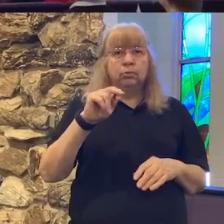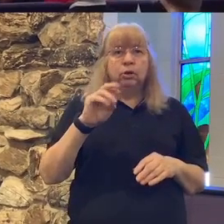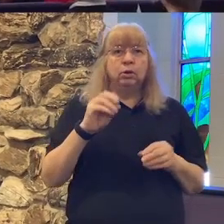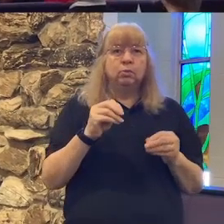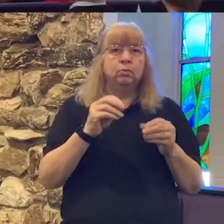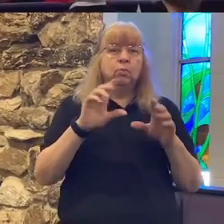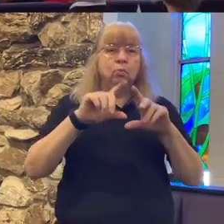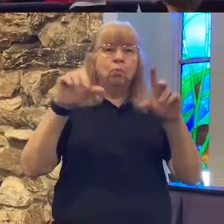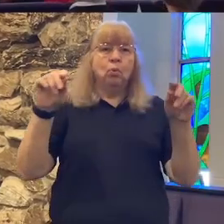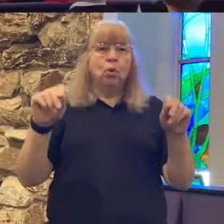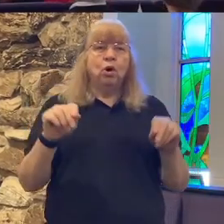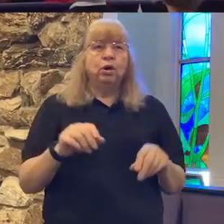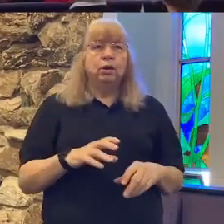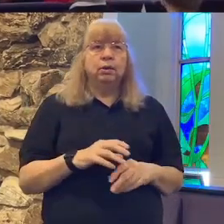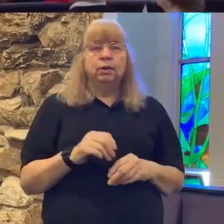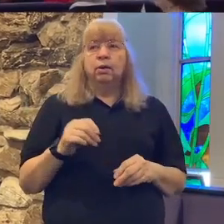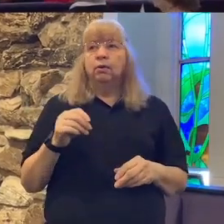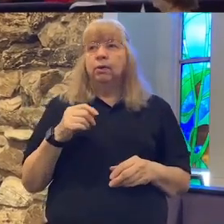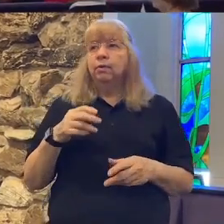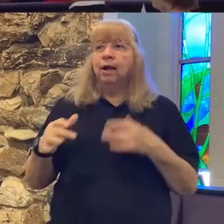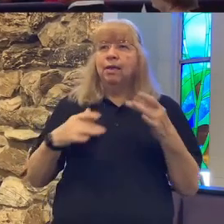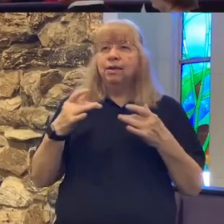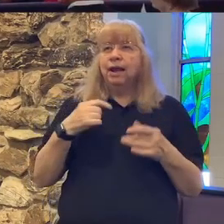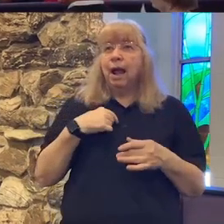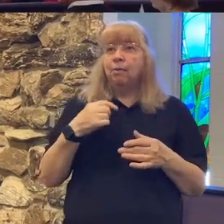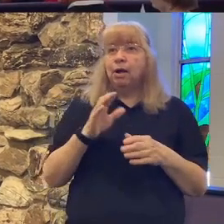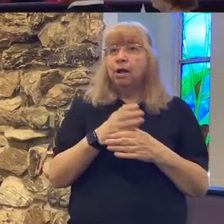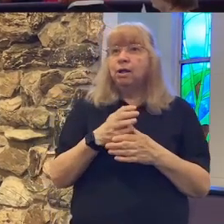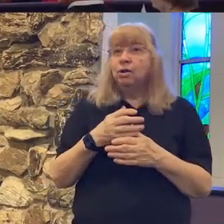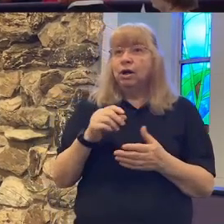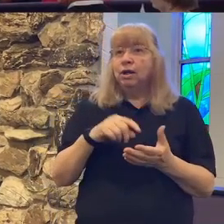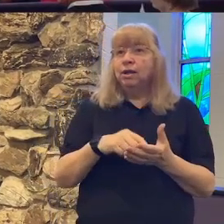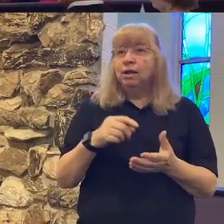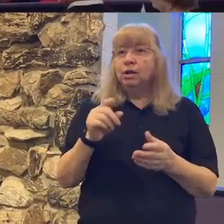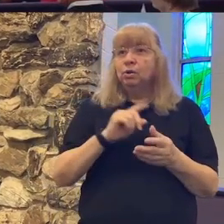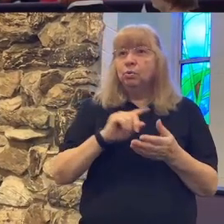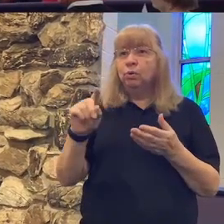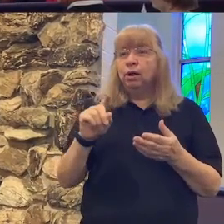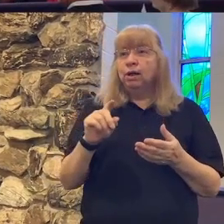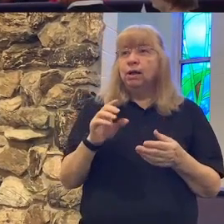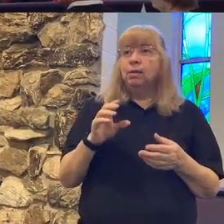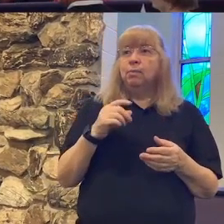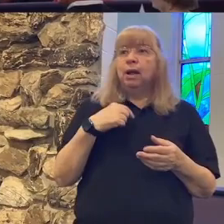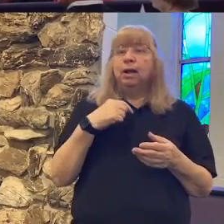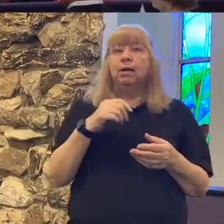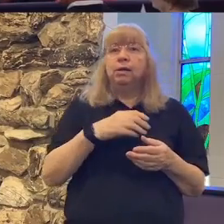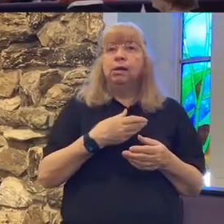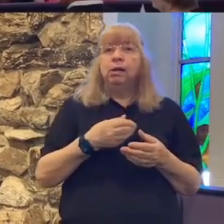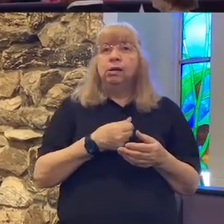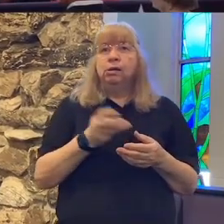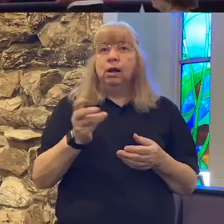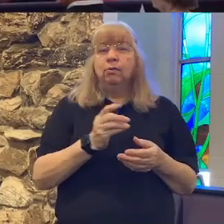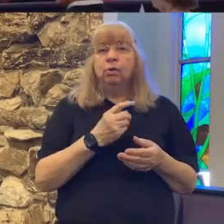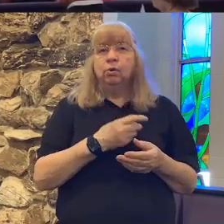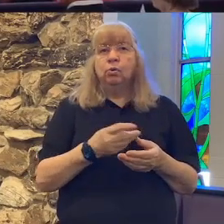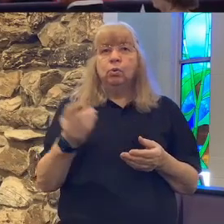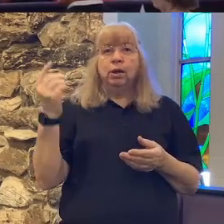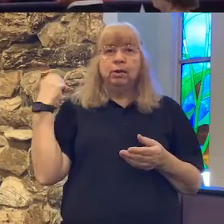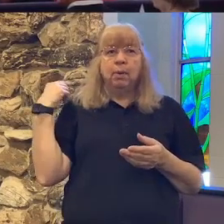life. A glory sighting I want to share this week, or that happened just a couple weeks ago, actually, was on Cinco de